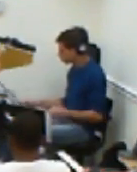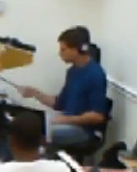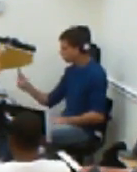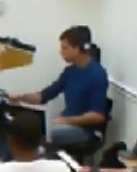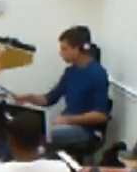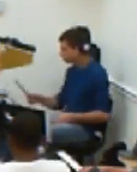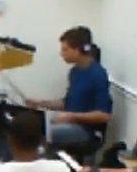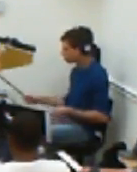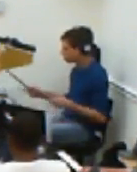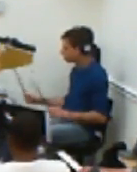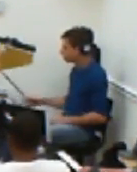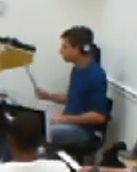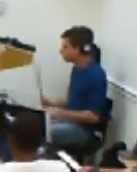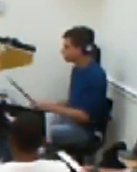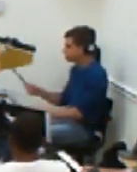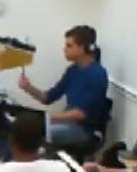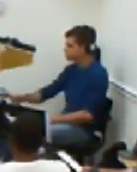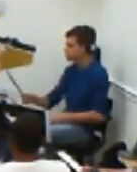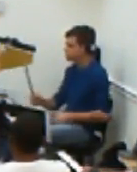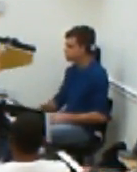isso acabou.